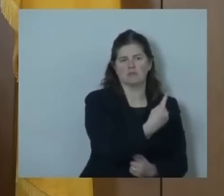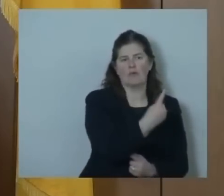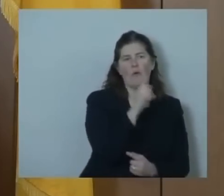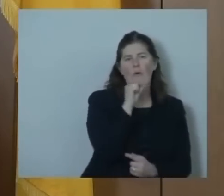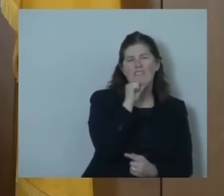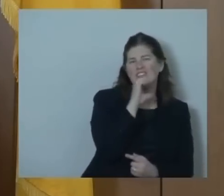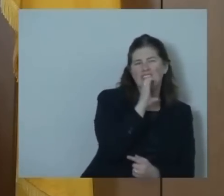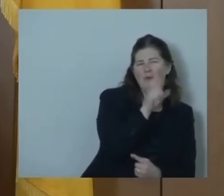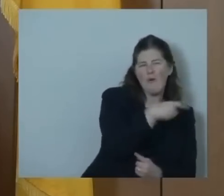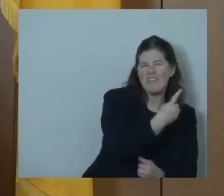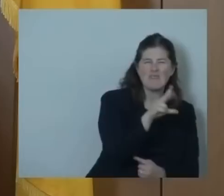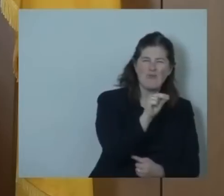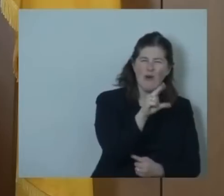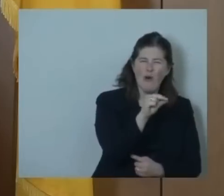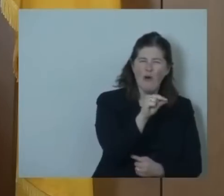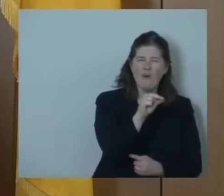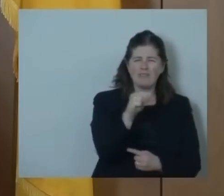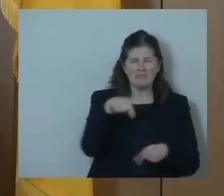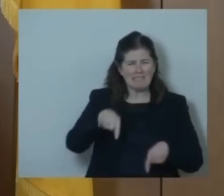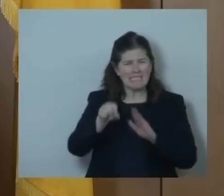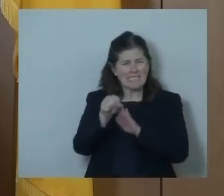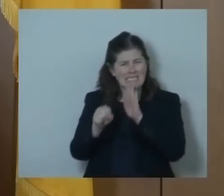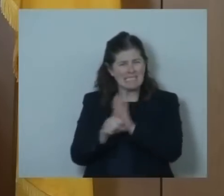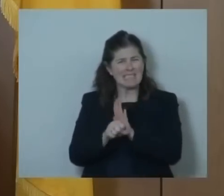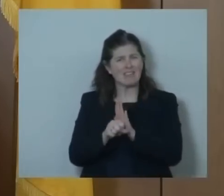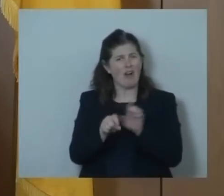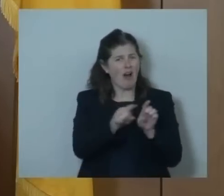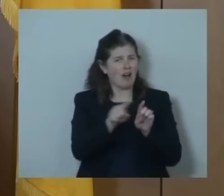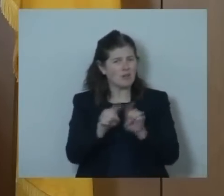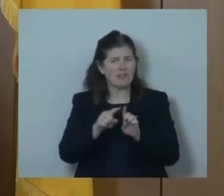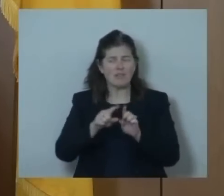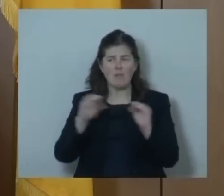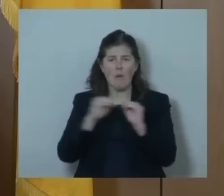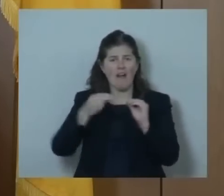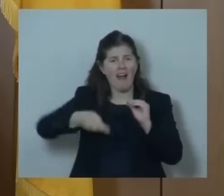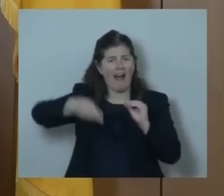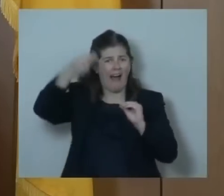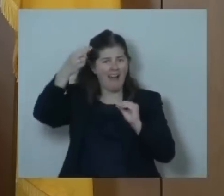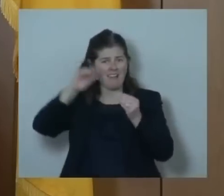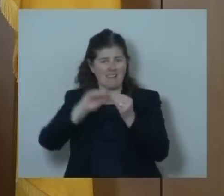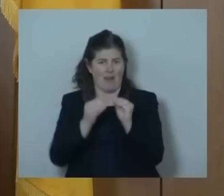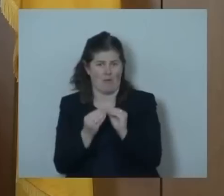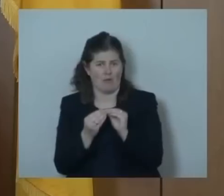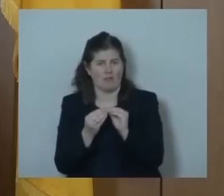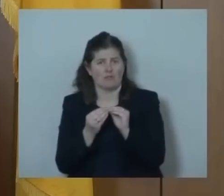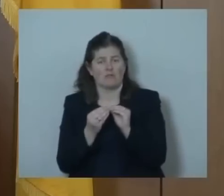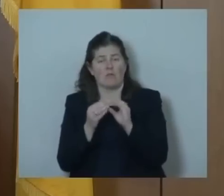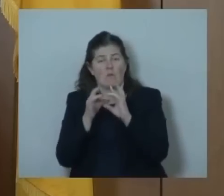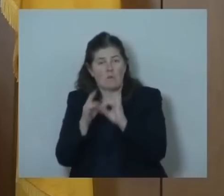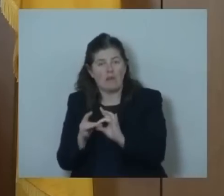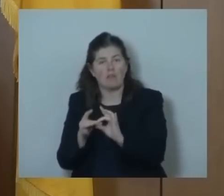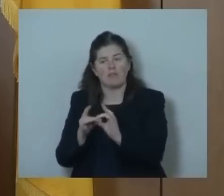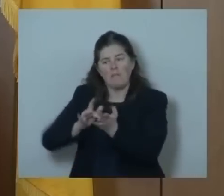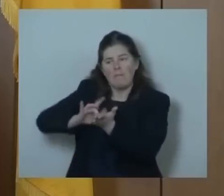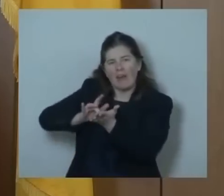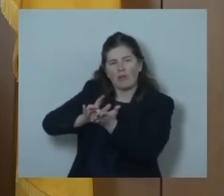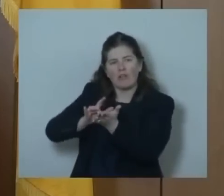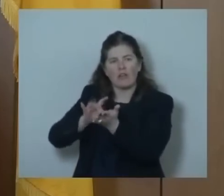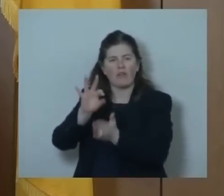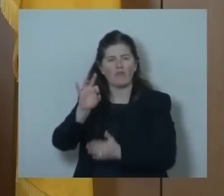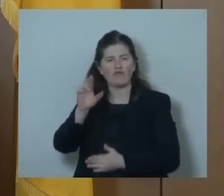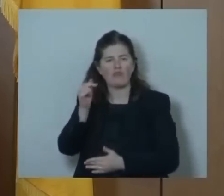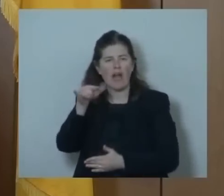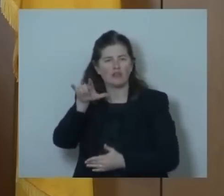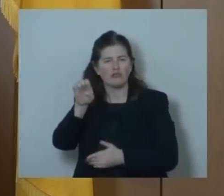and senior citizens. This is a state that has also higher than national average medically fragile